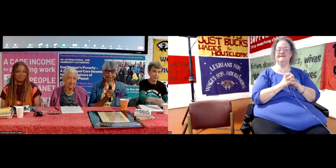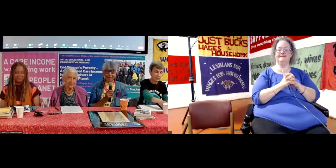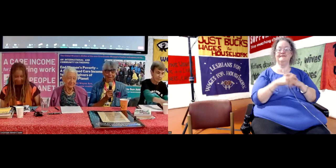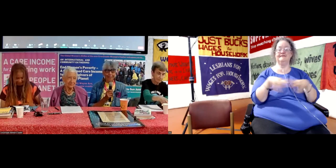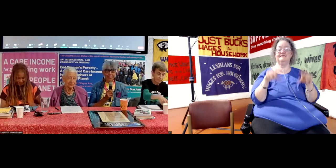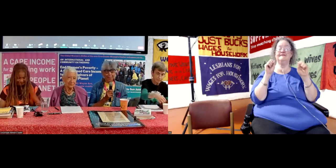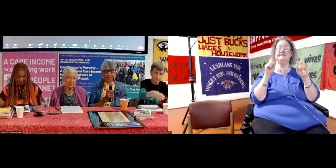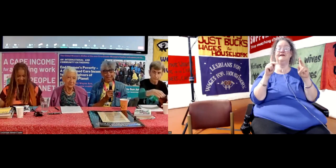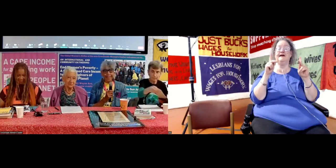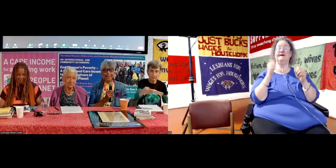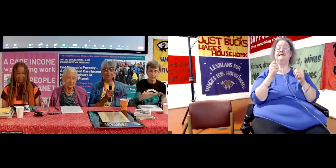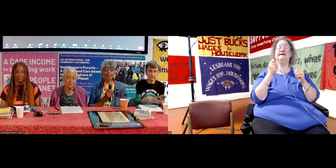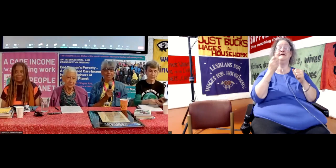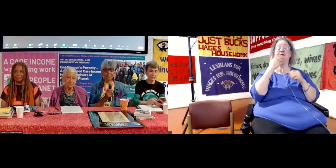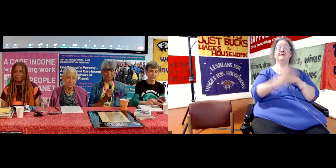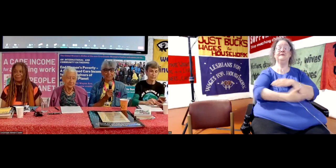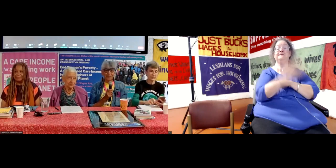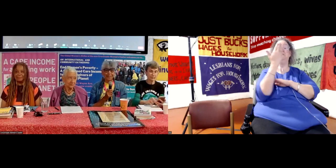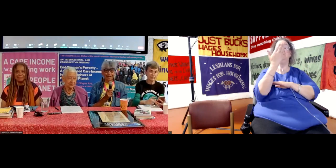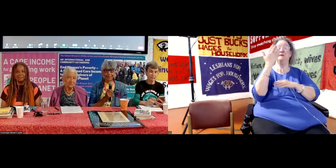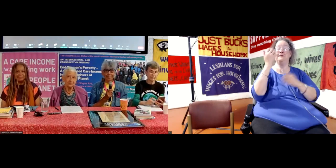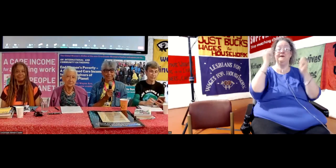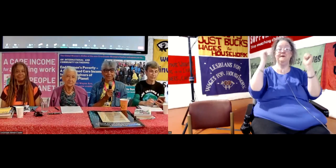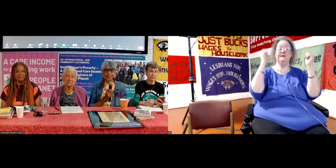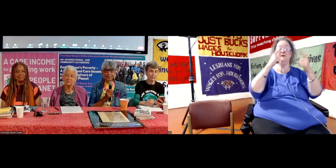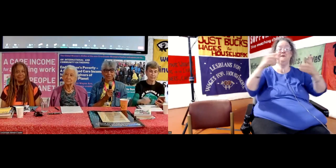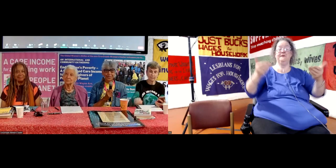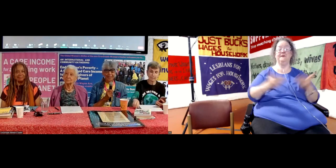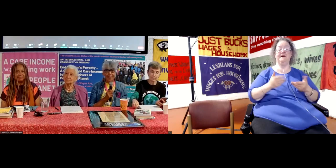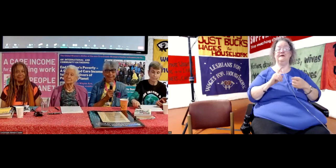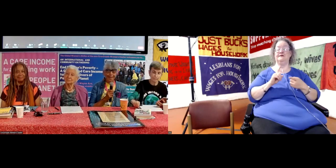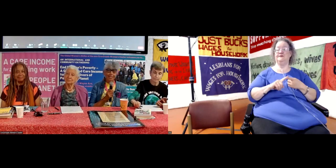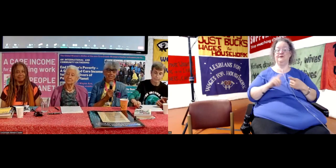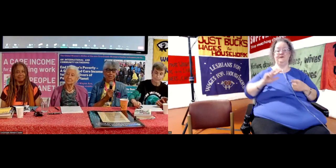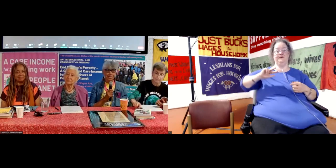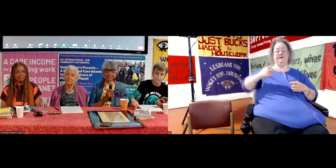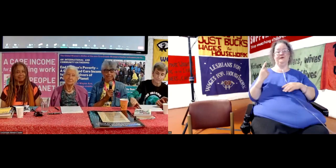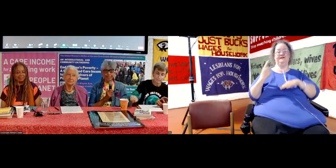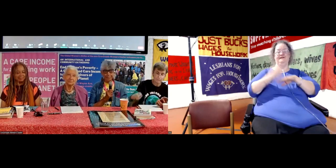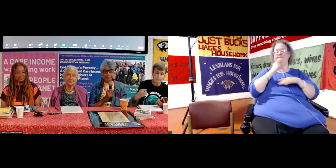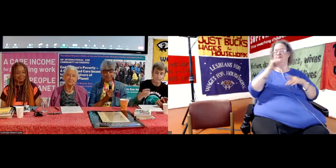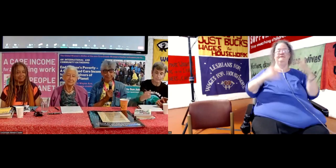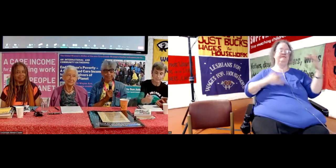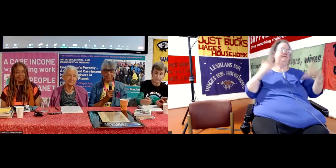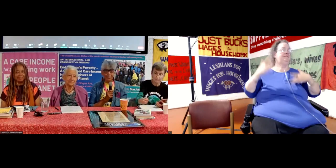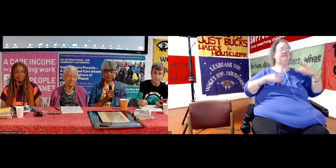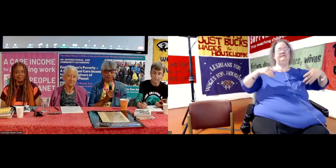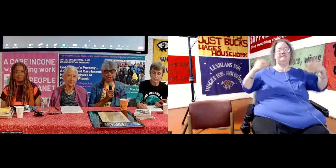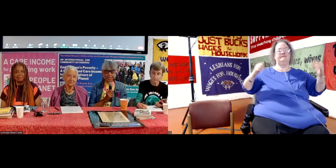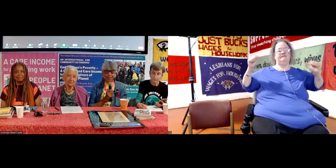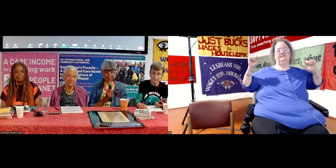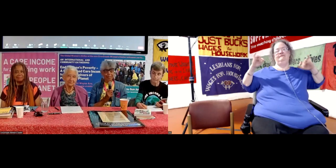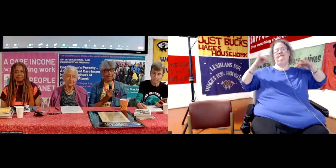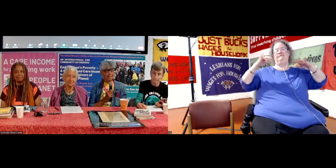Okay, everyone, good morning. Welcome to the gathering, the third day. And it's so exciting to be here on this